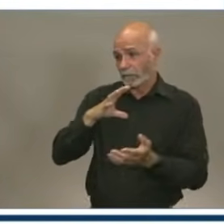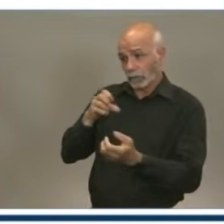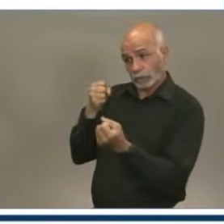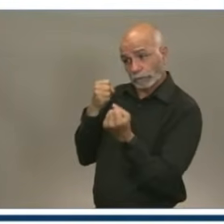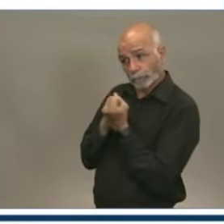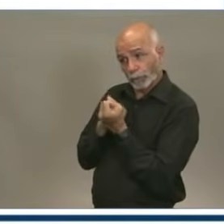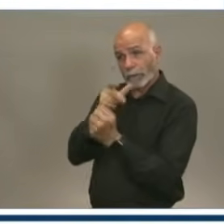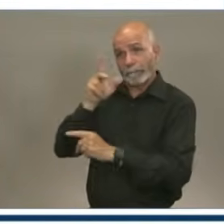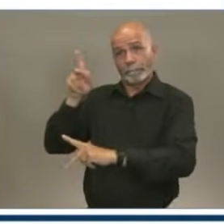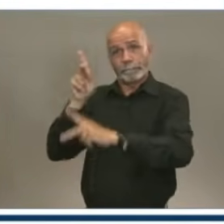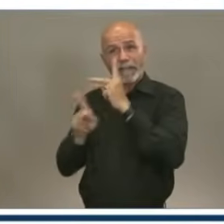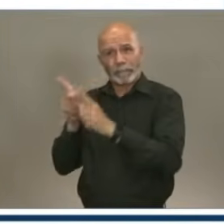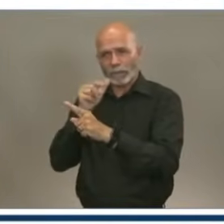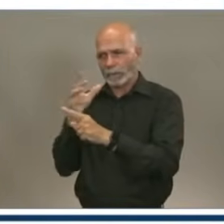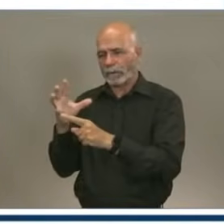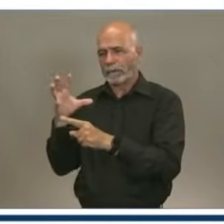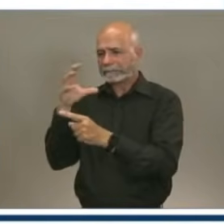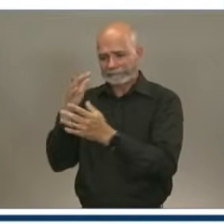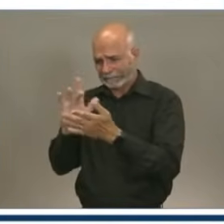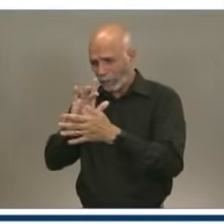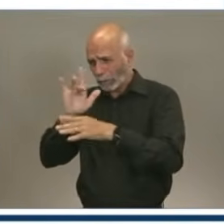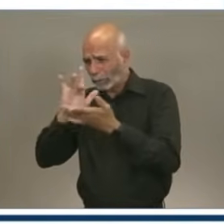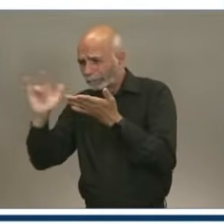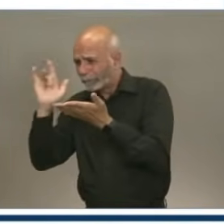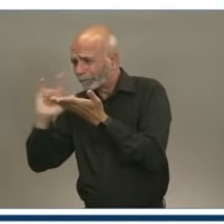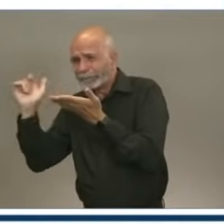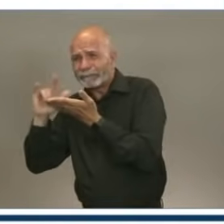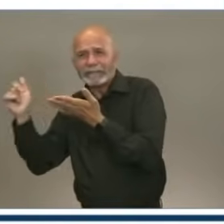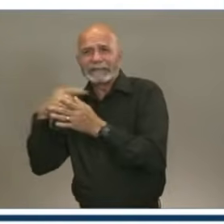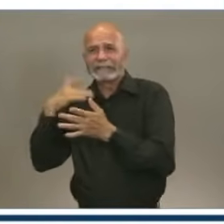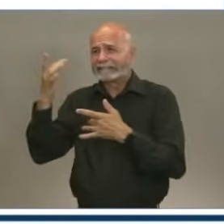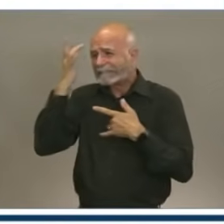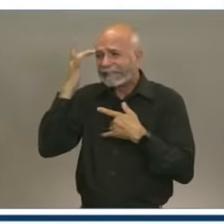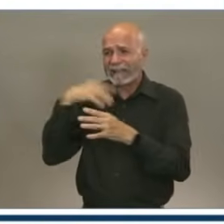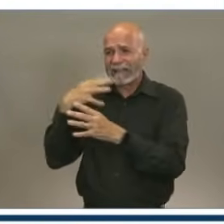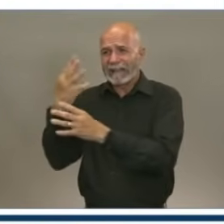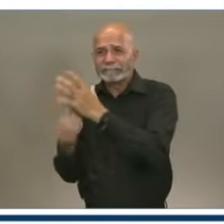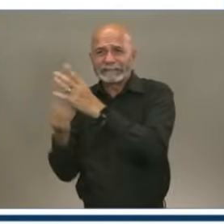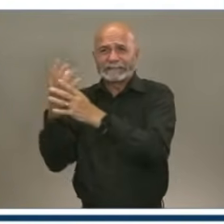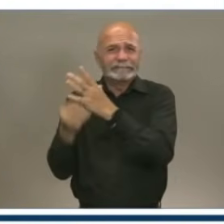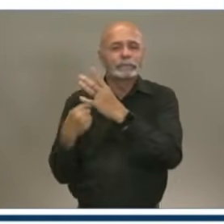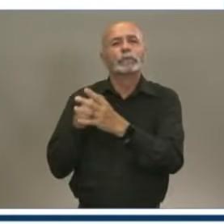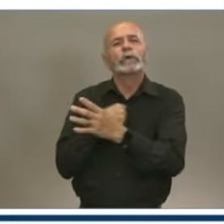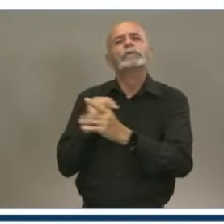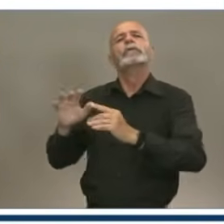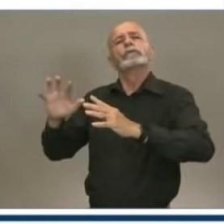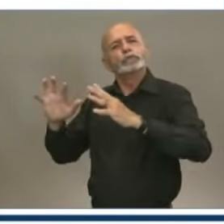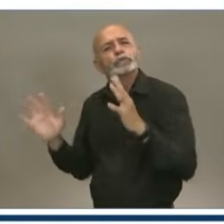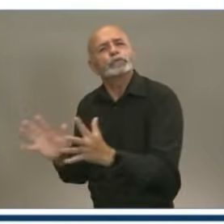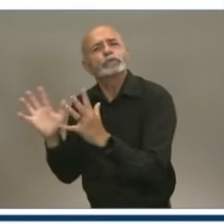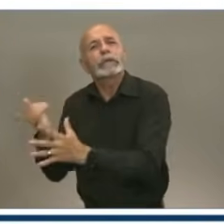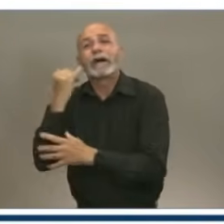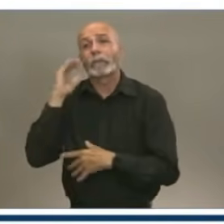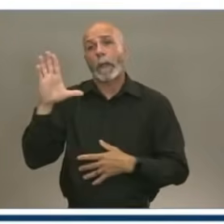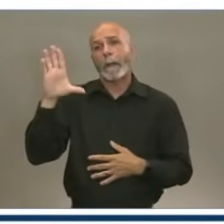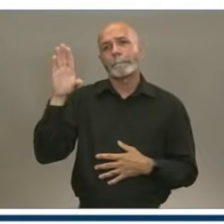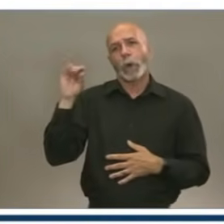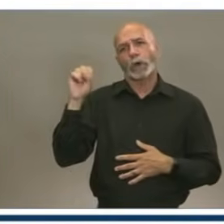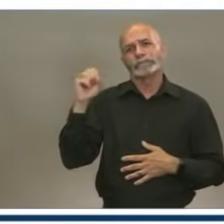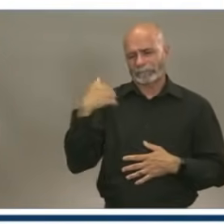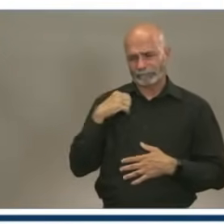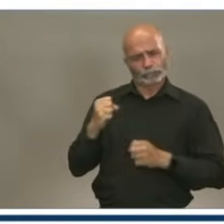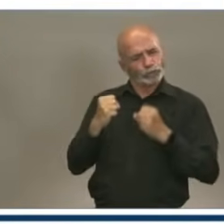gaps to be filled there. But we encourage employers to have strong benefits for their employees. Do you have a